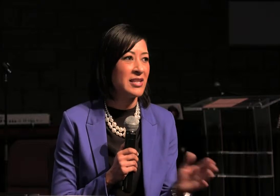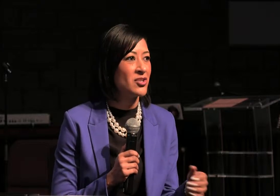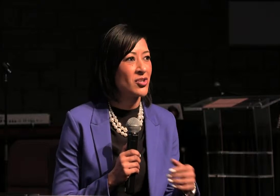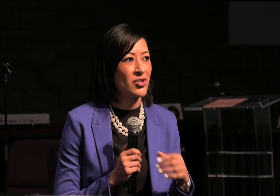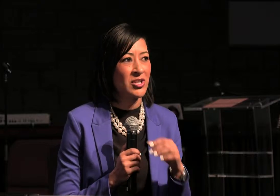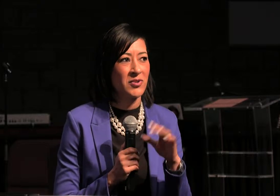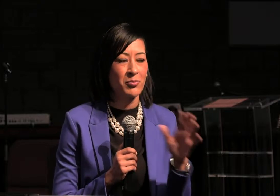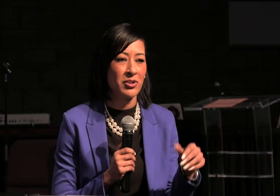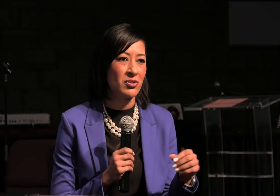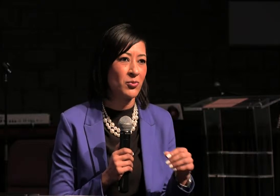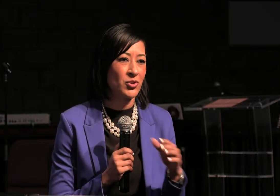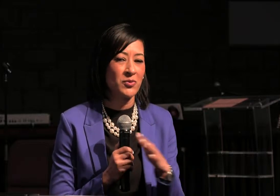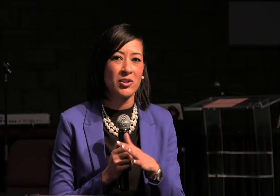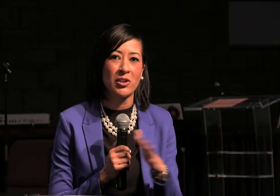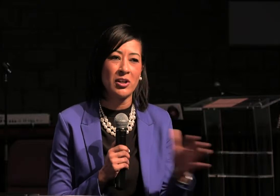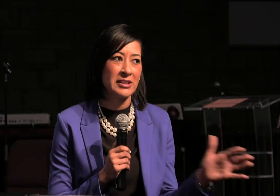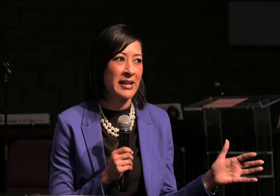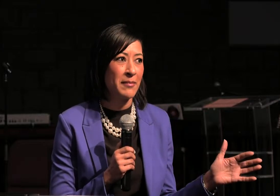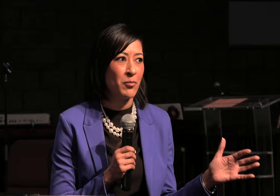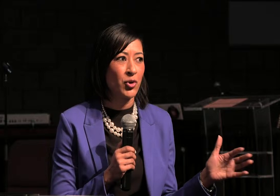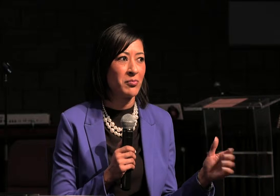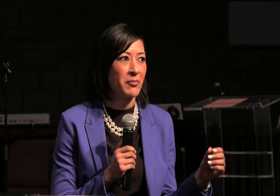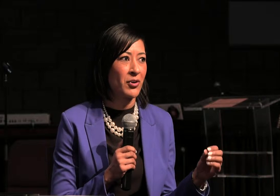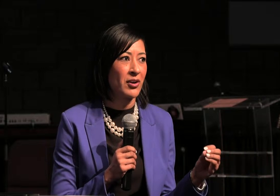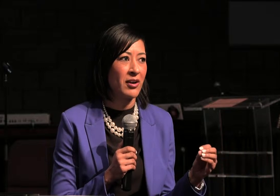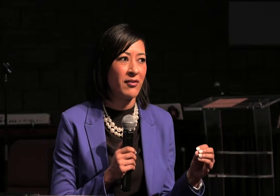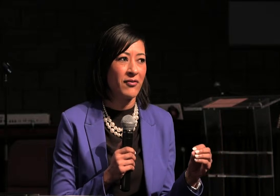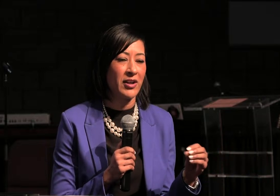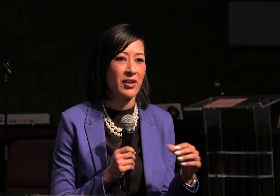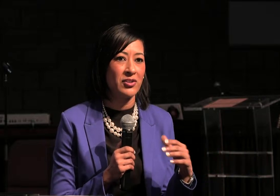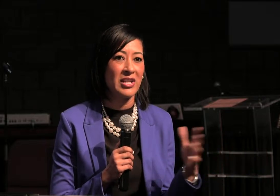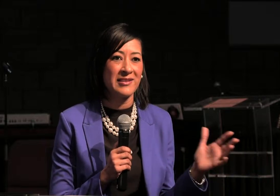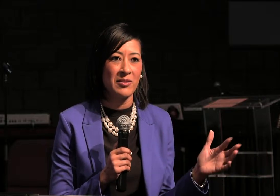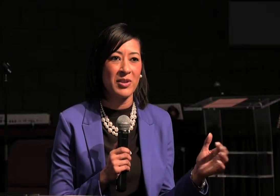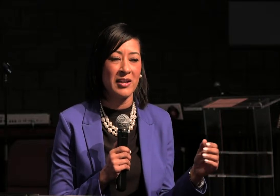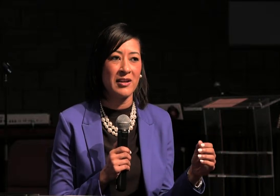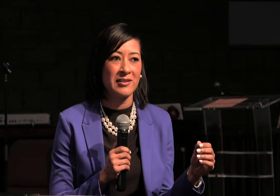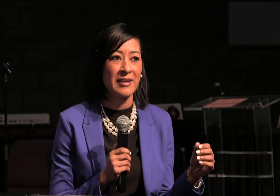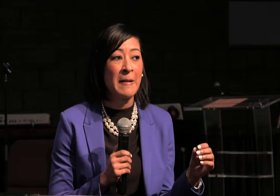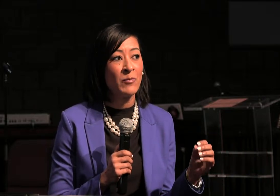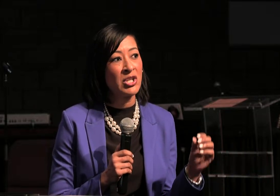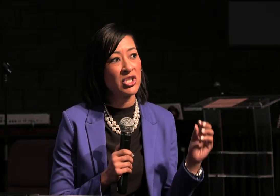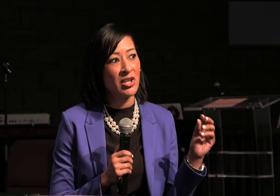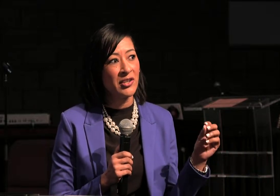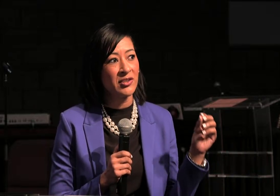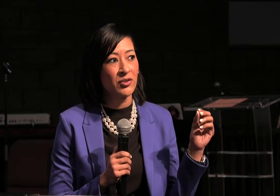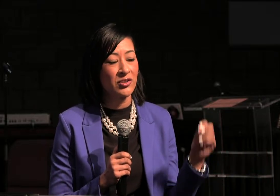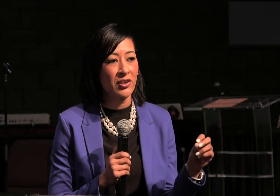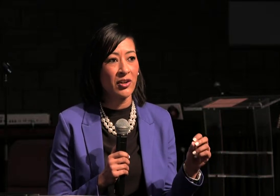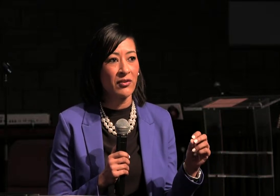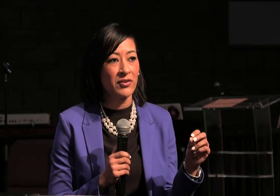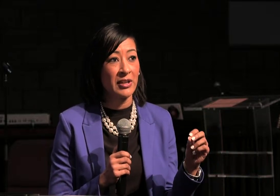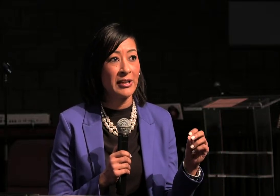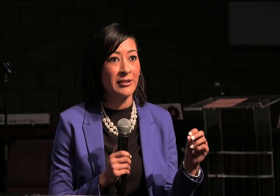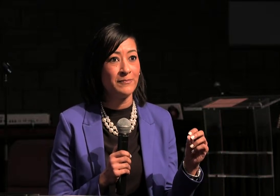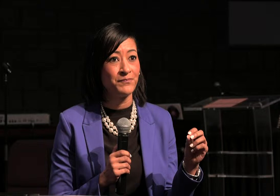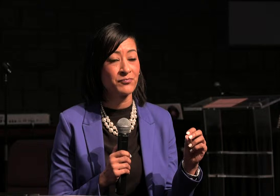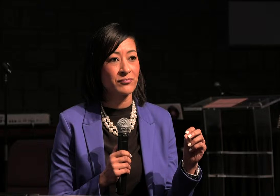was a teacher, she was a principal, she was a longtime board member of JCPS. She also